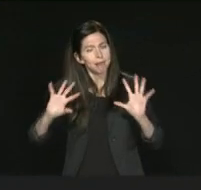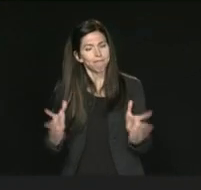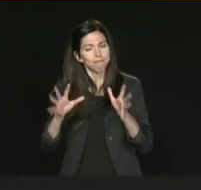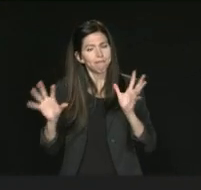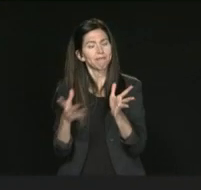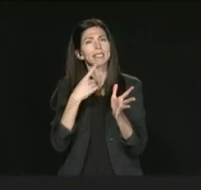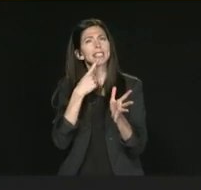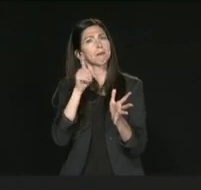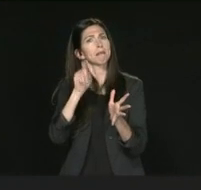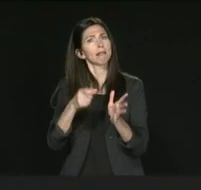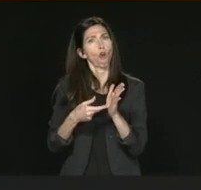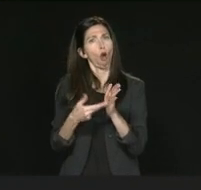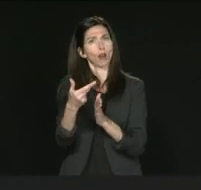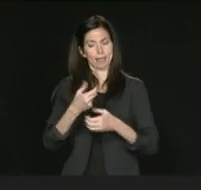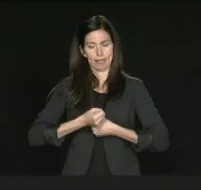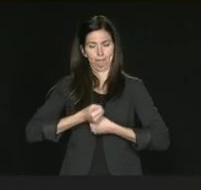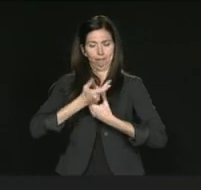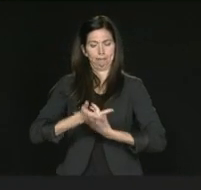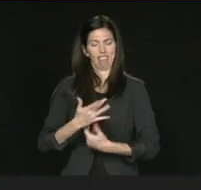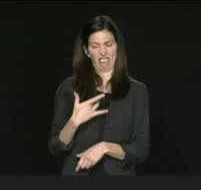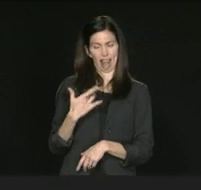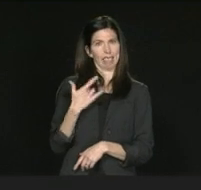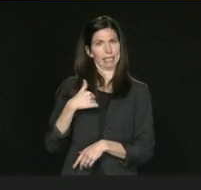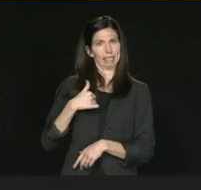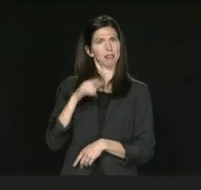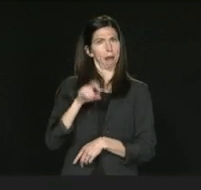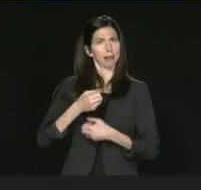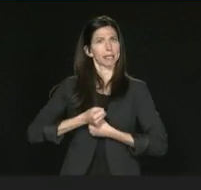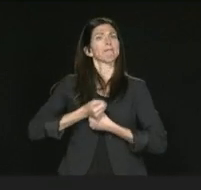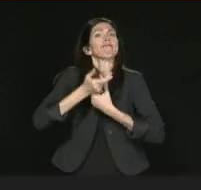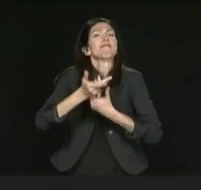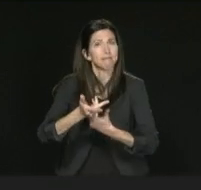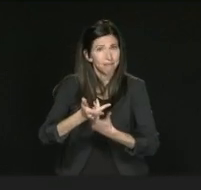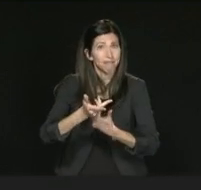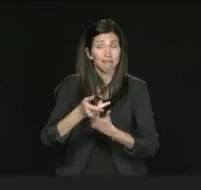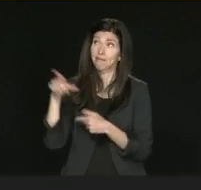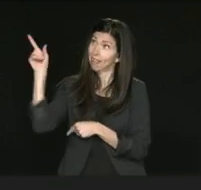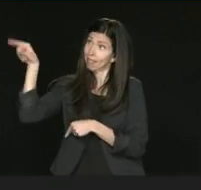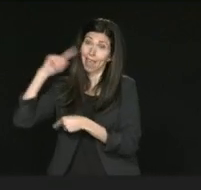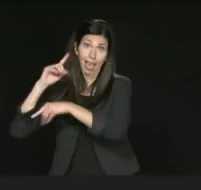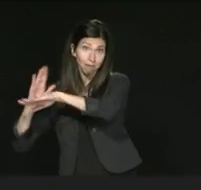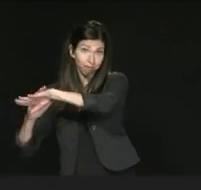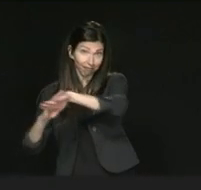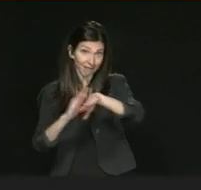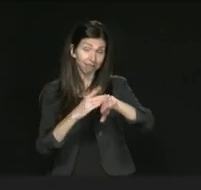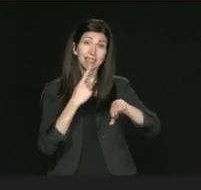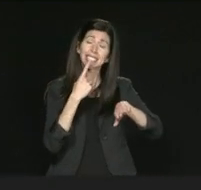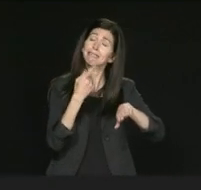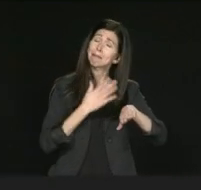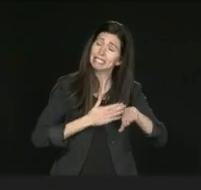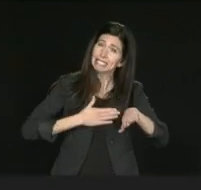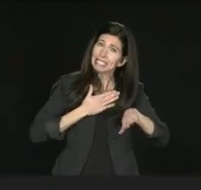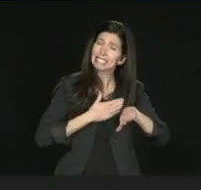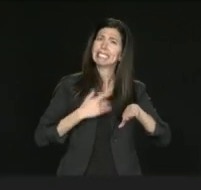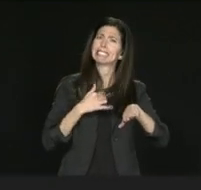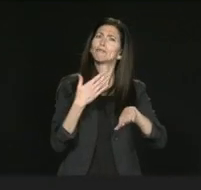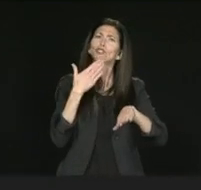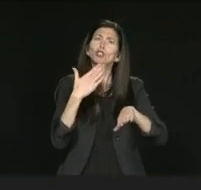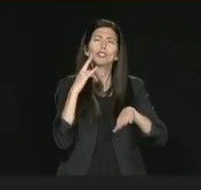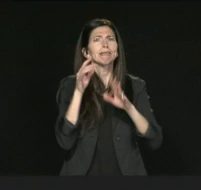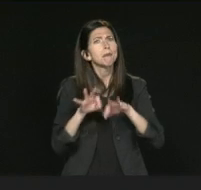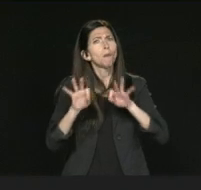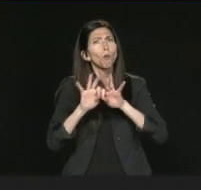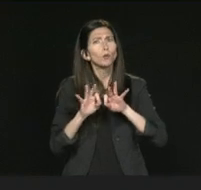mental health experts remind us that for the sake of our mental wellness, we shouldn't bury or hide our emotions. So as